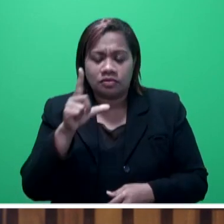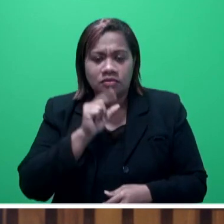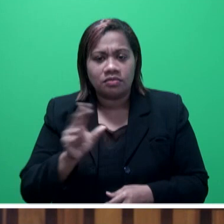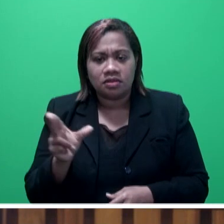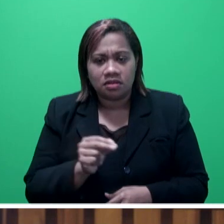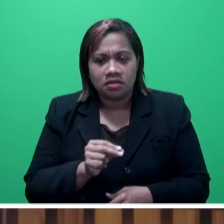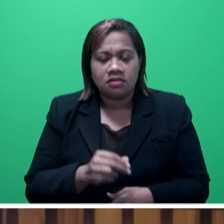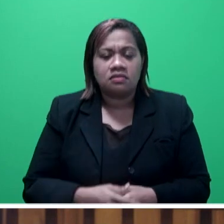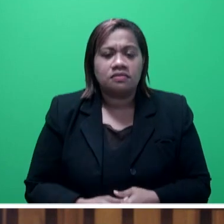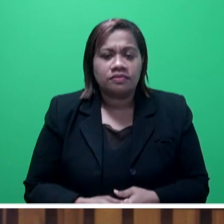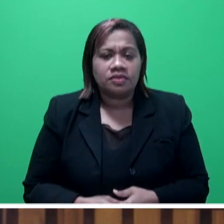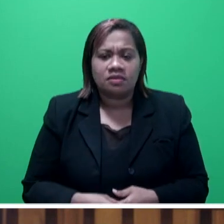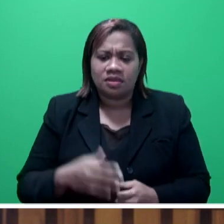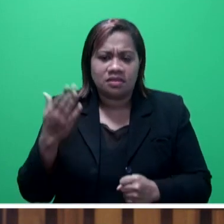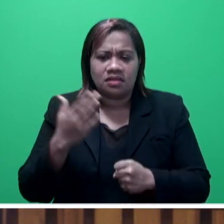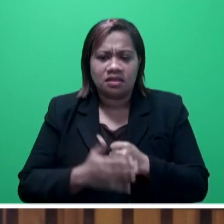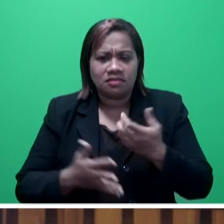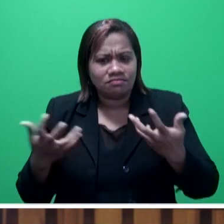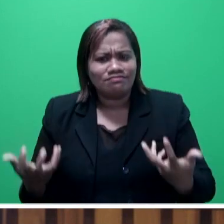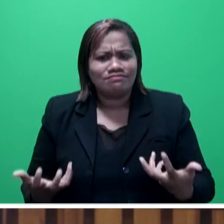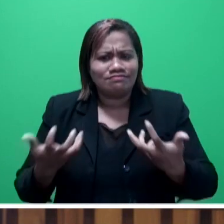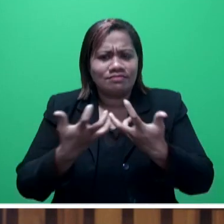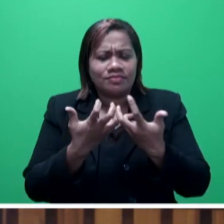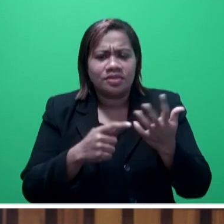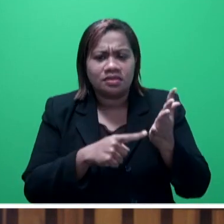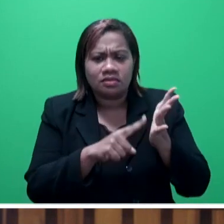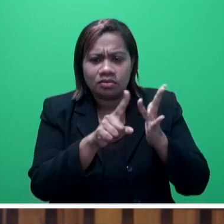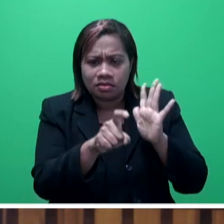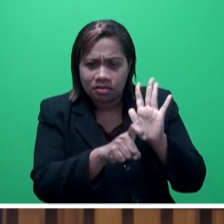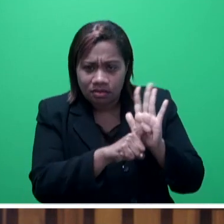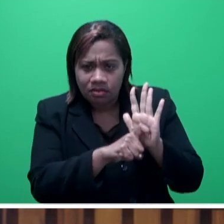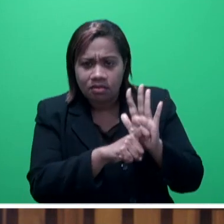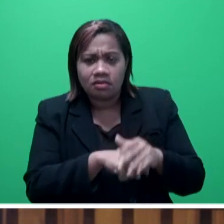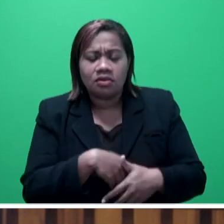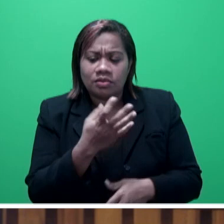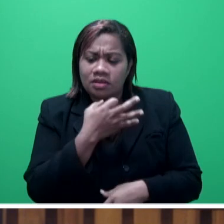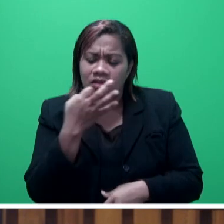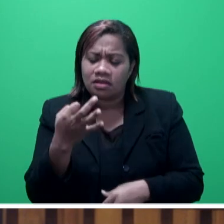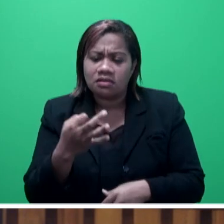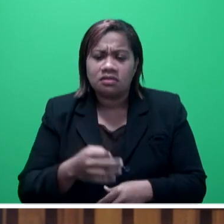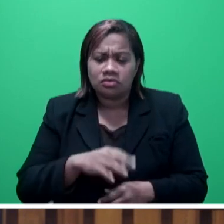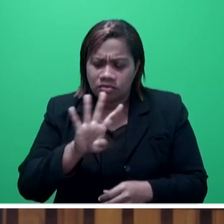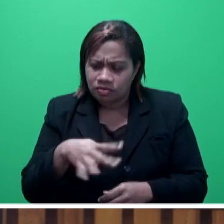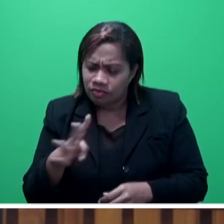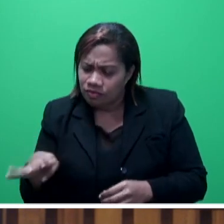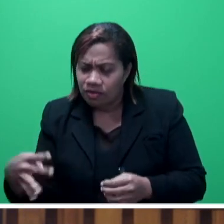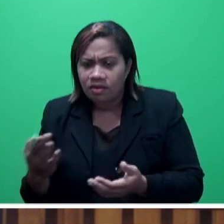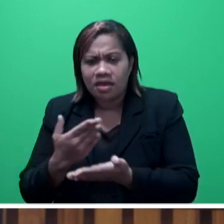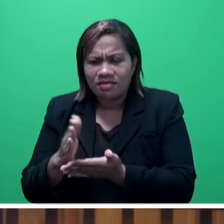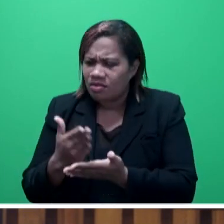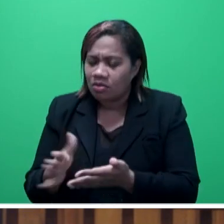They did not meet the terms of reference, and we had asked them to verify all information by checking the titles office, FNPF, etc., which was not